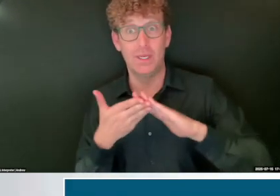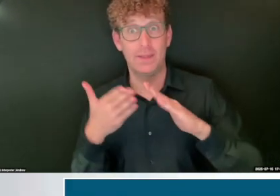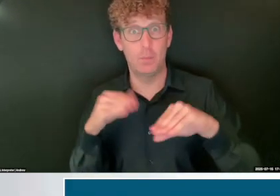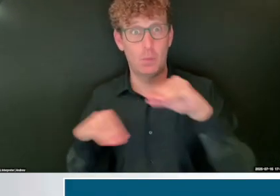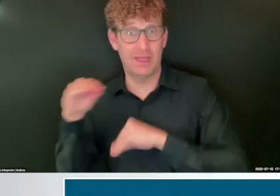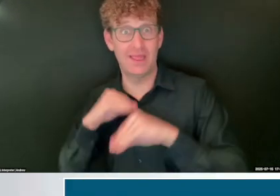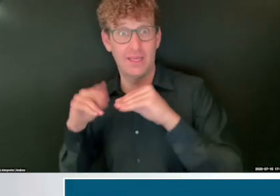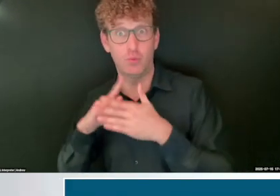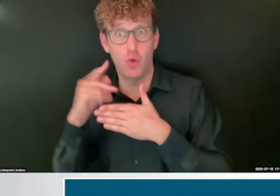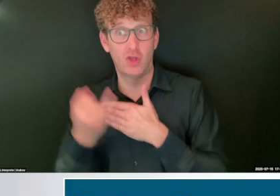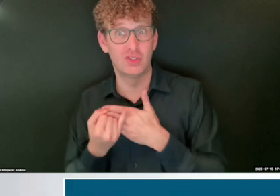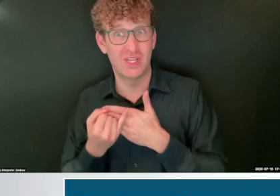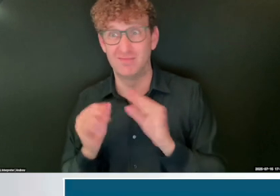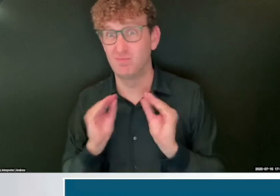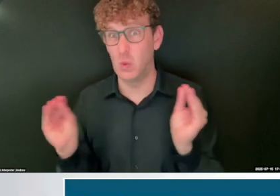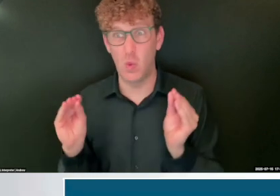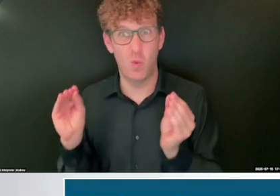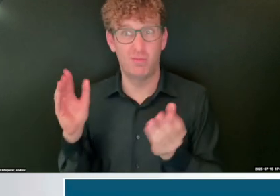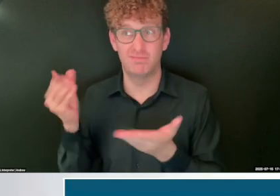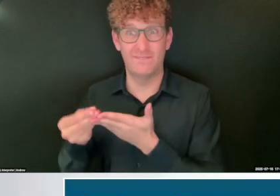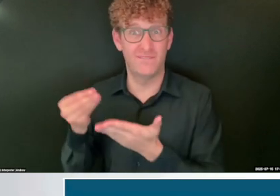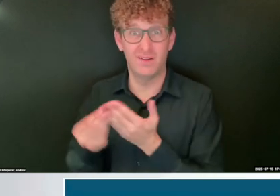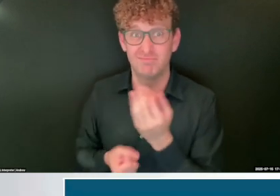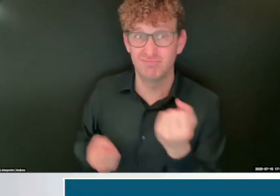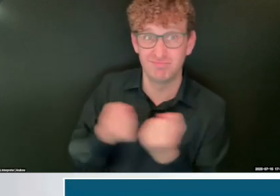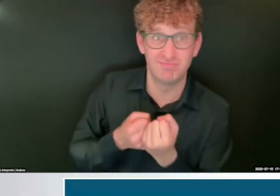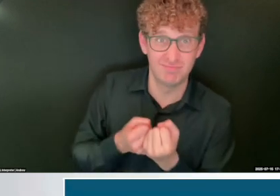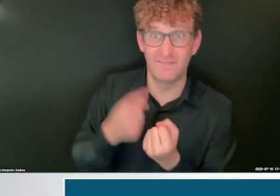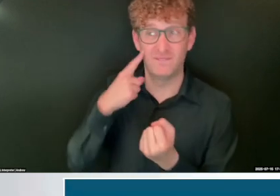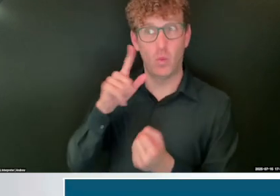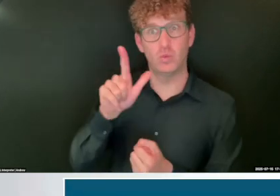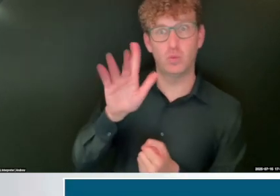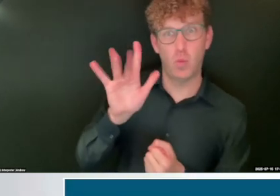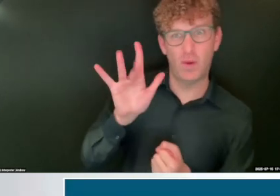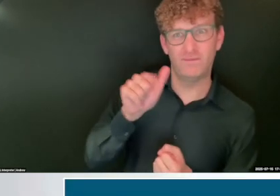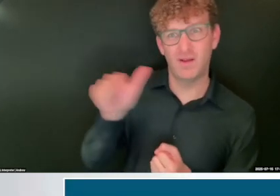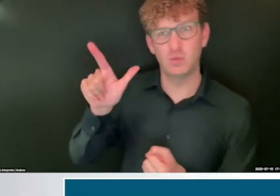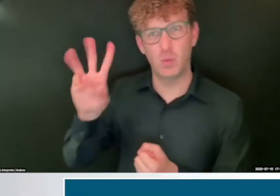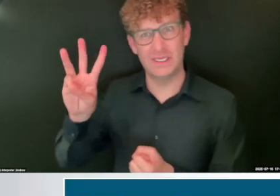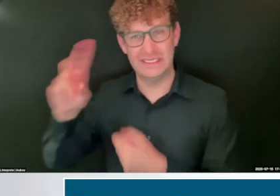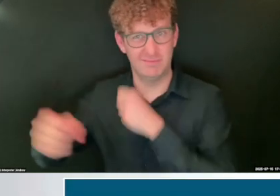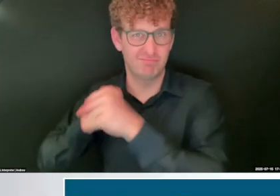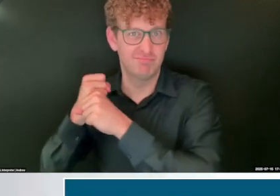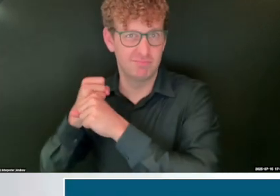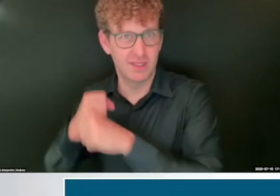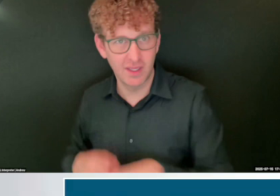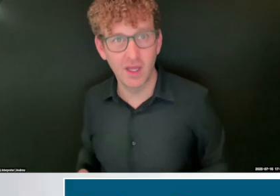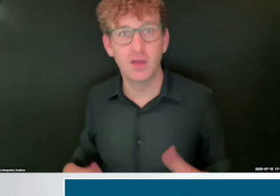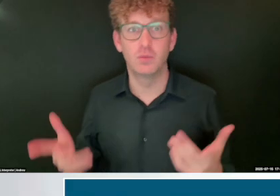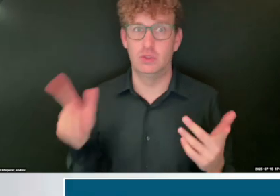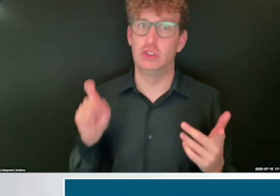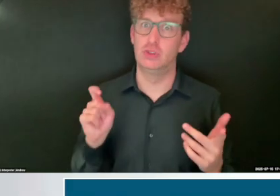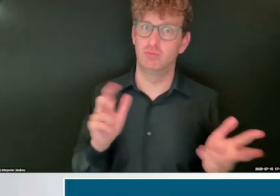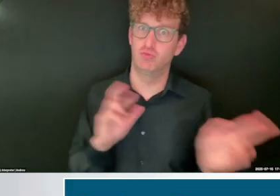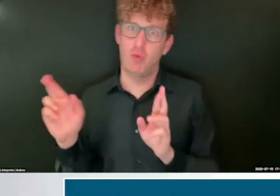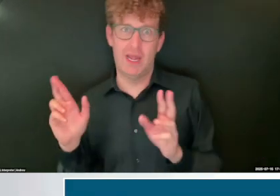to 26, we want to be ready should the legislature decide to appropriate funding to these projects in the coming weeks and